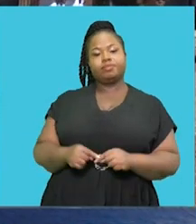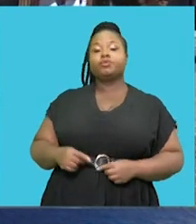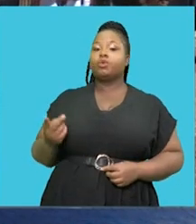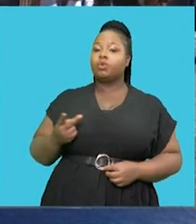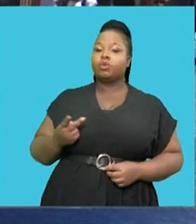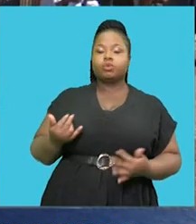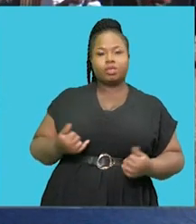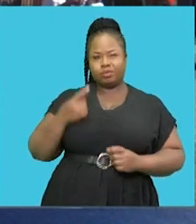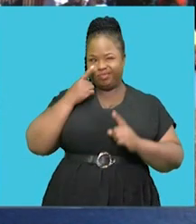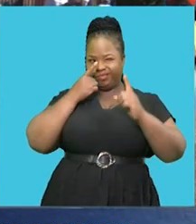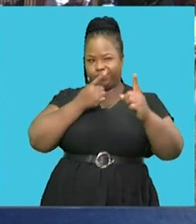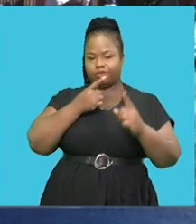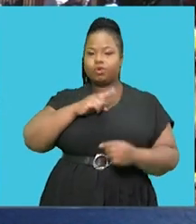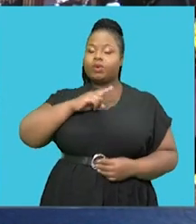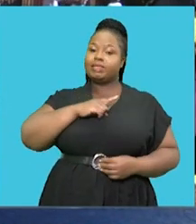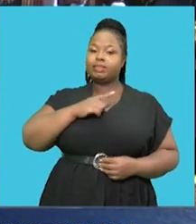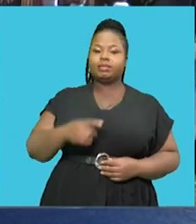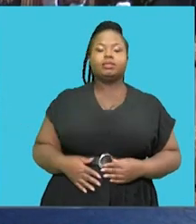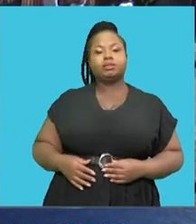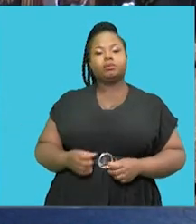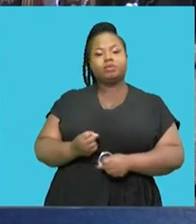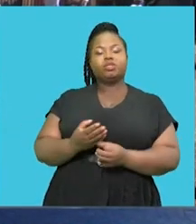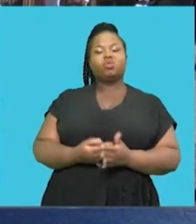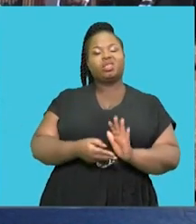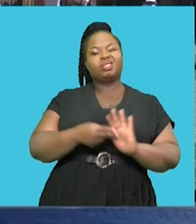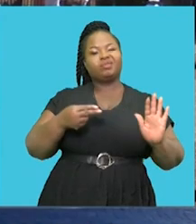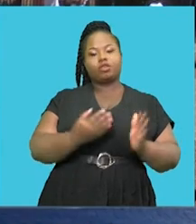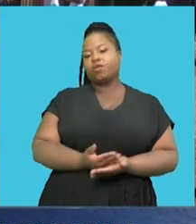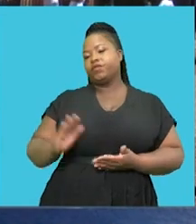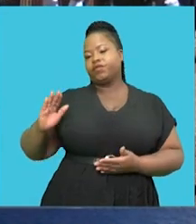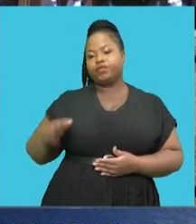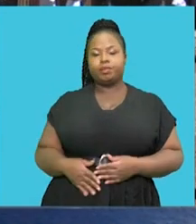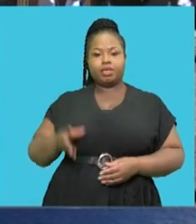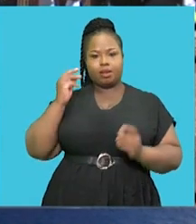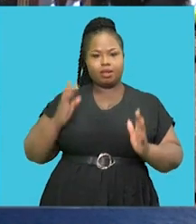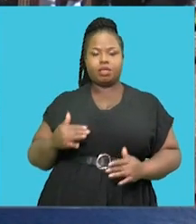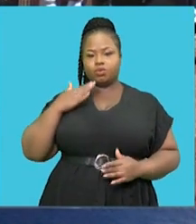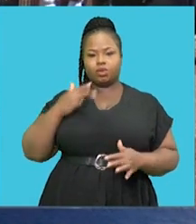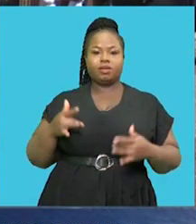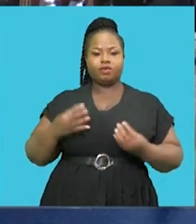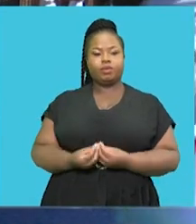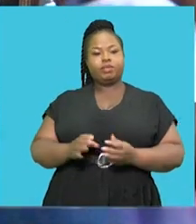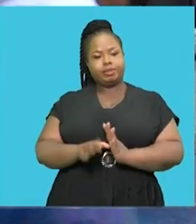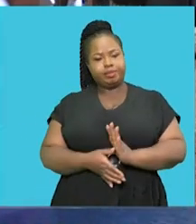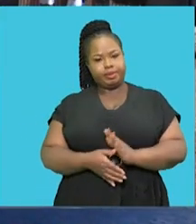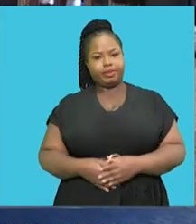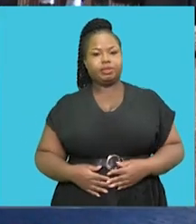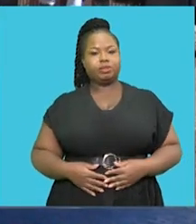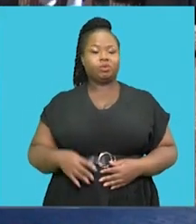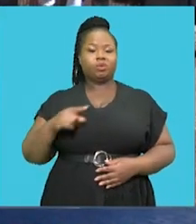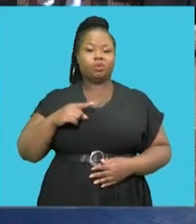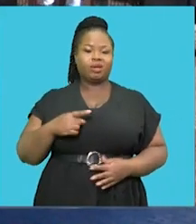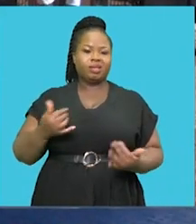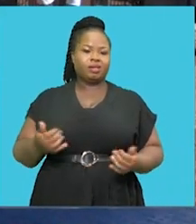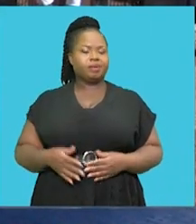actual purpose actually it's to destigmatize you know learners living with disabilities so that at least